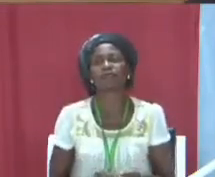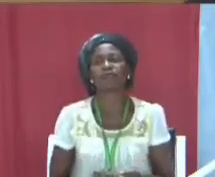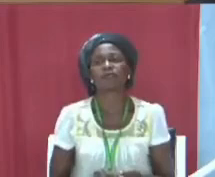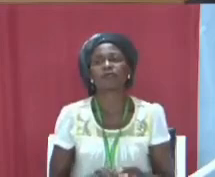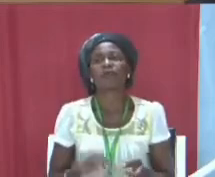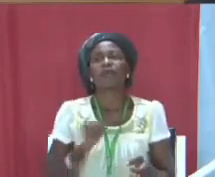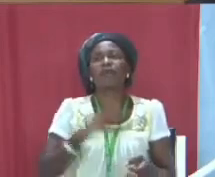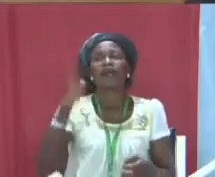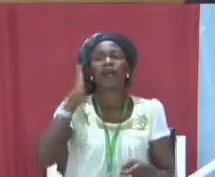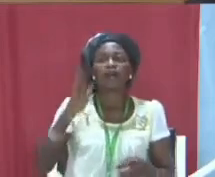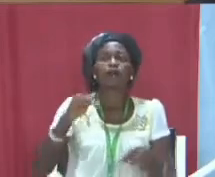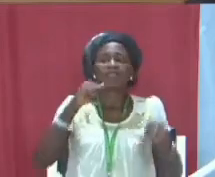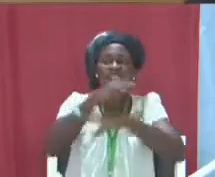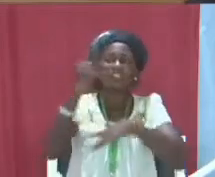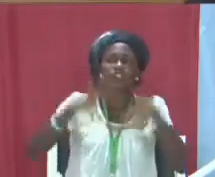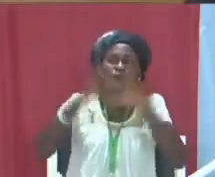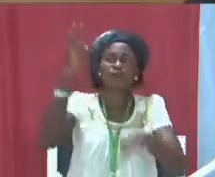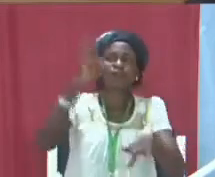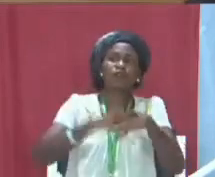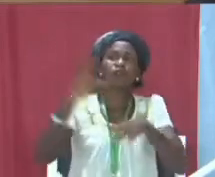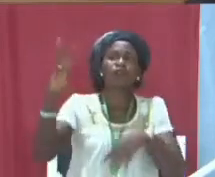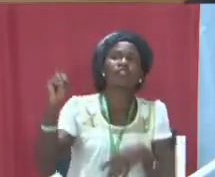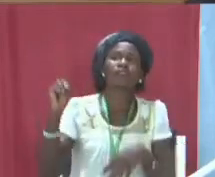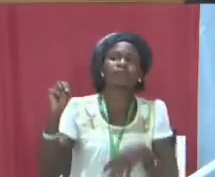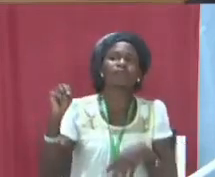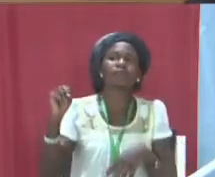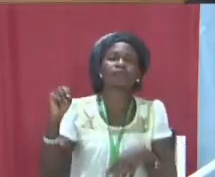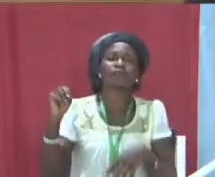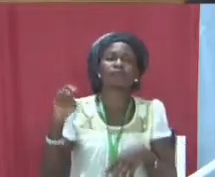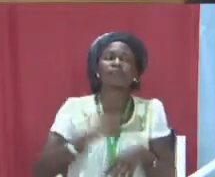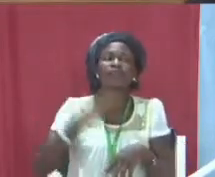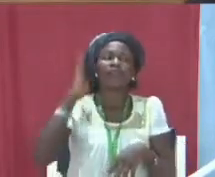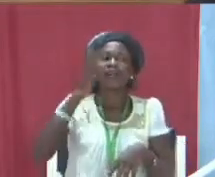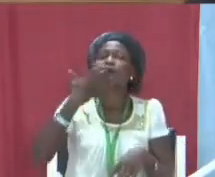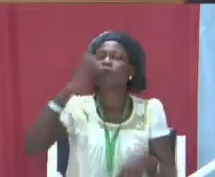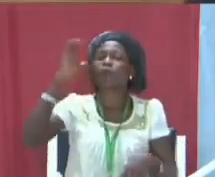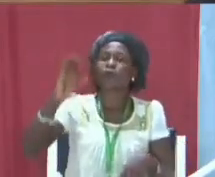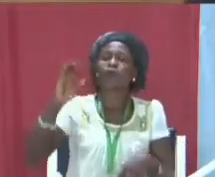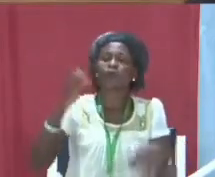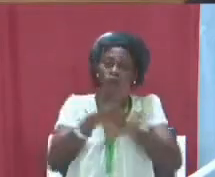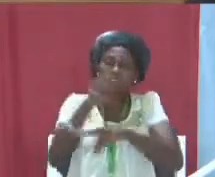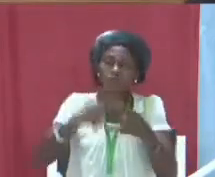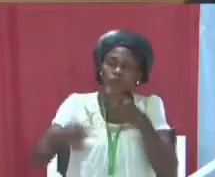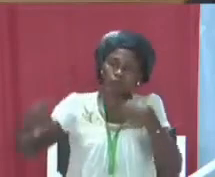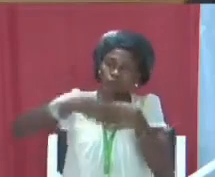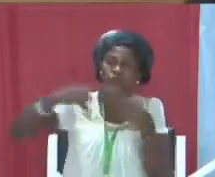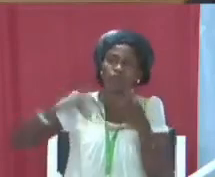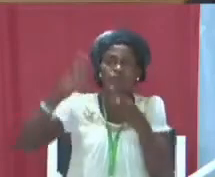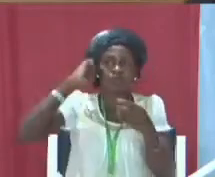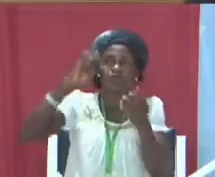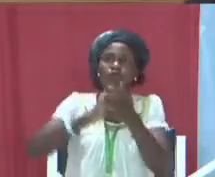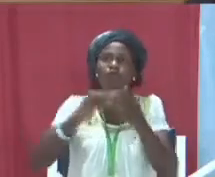I will send a spirit upon him. I will cause him to return to his own land.